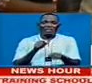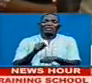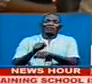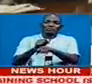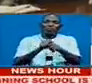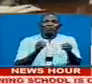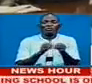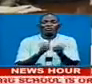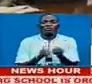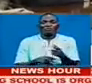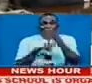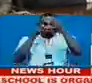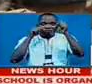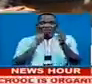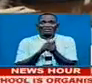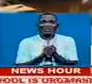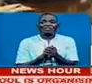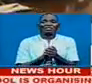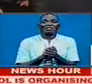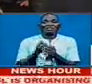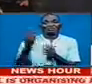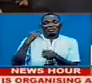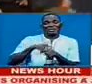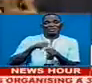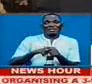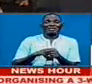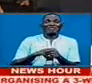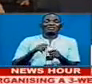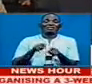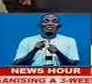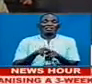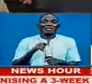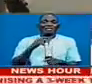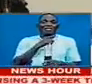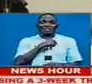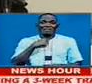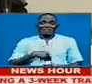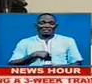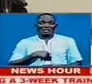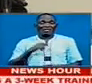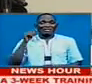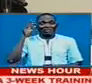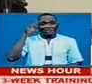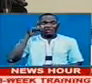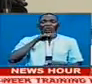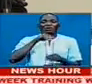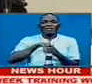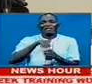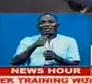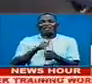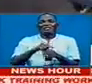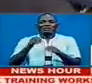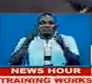a lot more people. Vice President said the development of the Asian tigers, including Hong Kong, Singapore and Taiwan, among others, was hinged